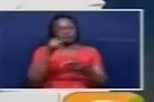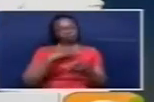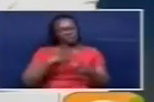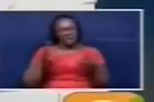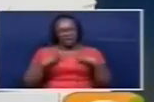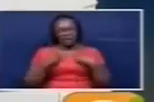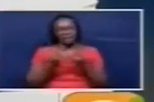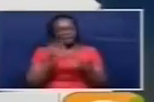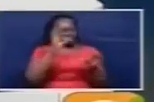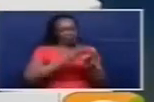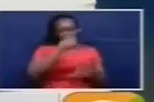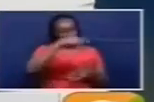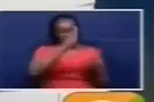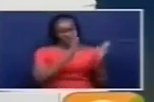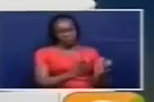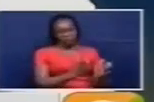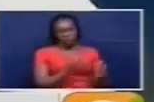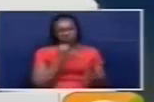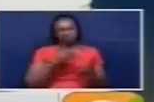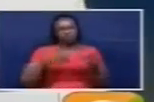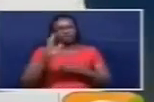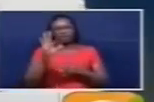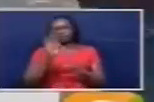but vote for the right candidate. Do not sell your